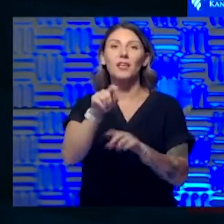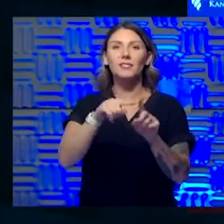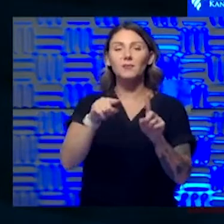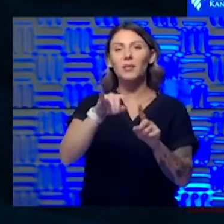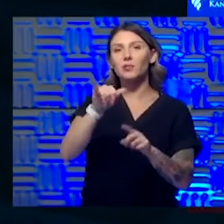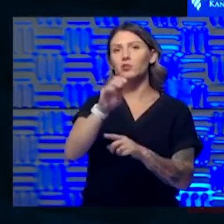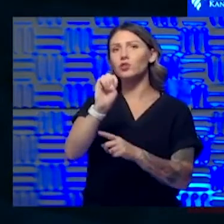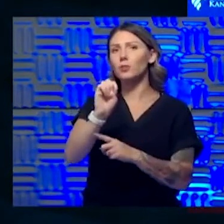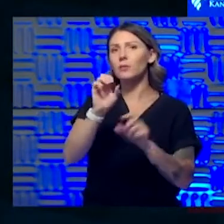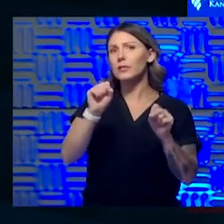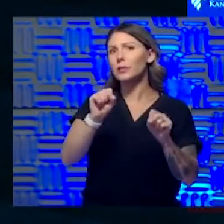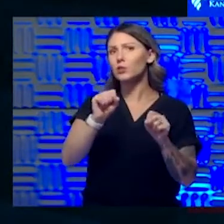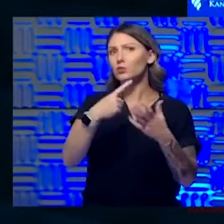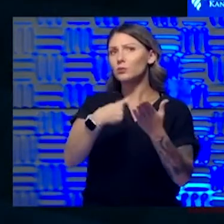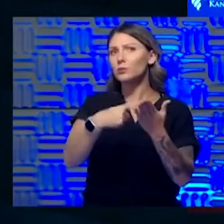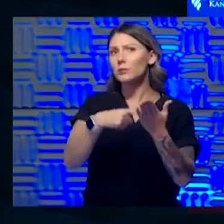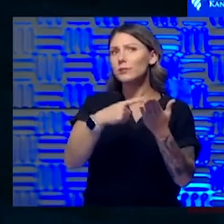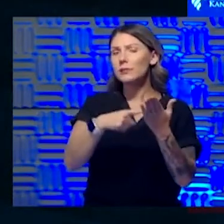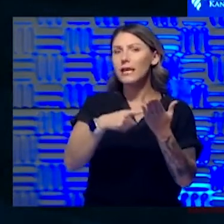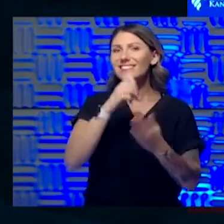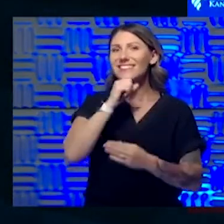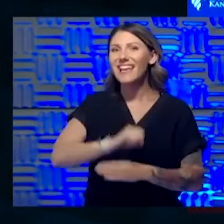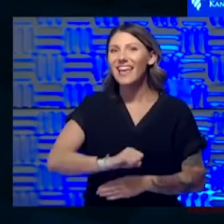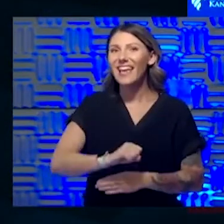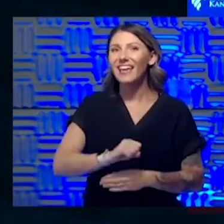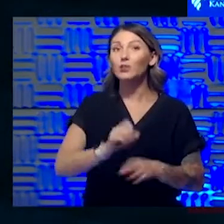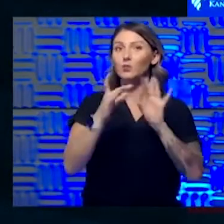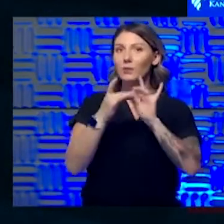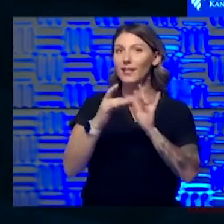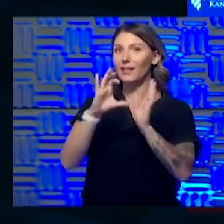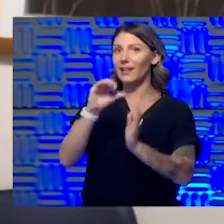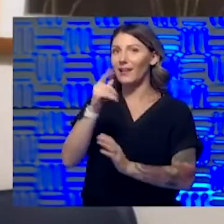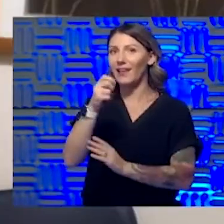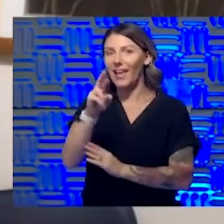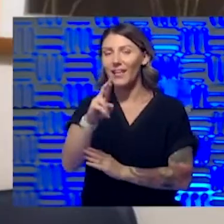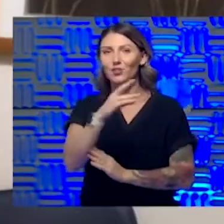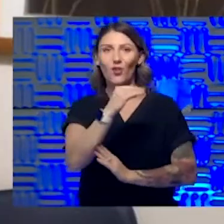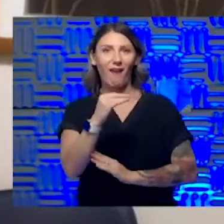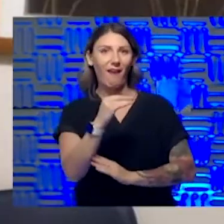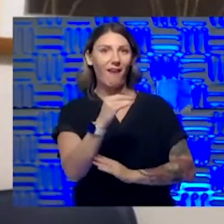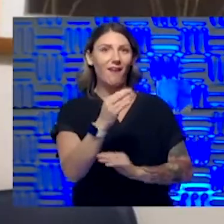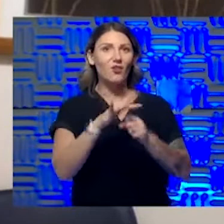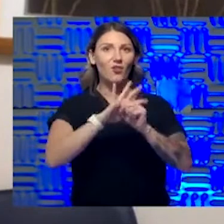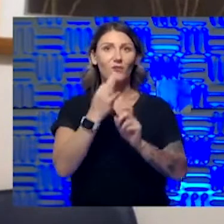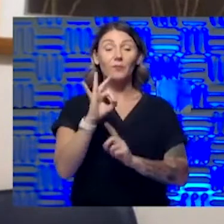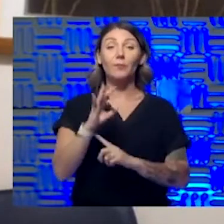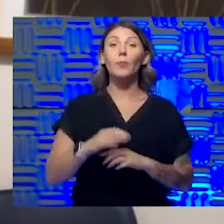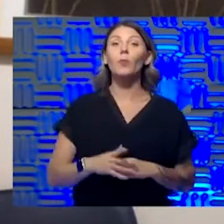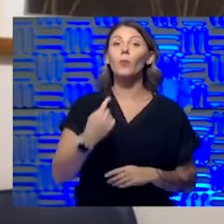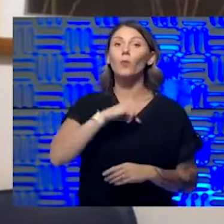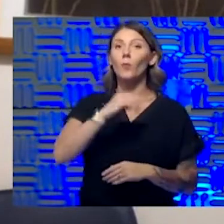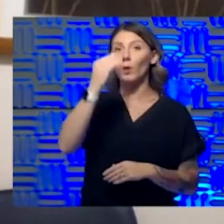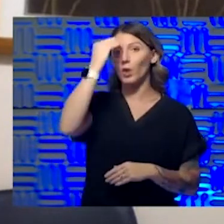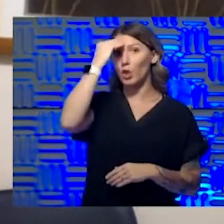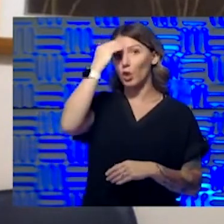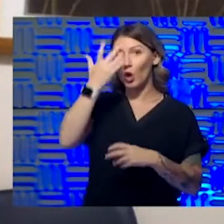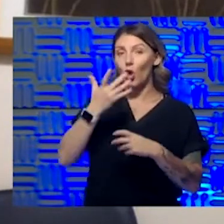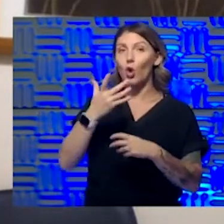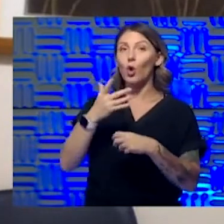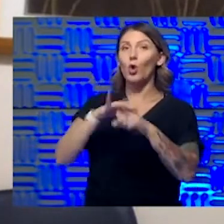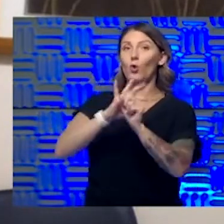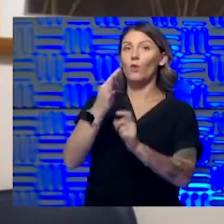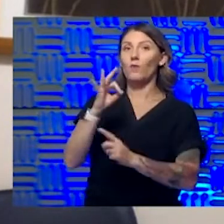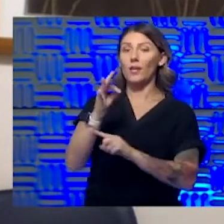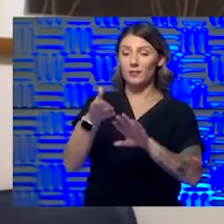about the effect of age in cancer. Yes, because we know that with comorbidities before your cancer